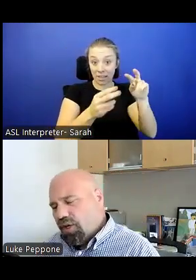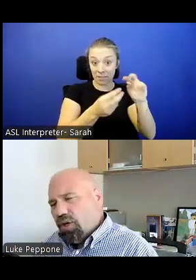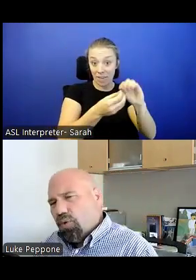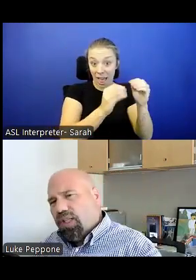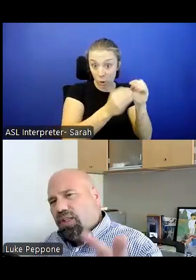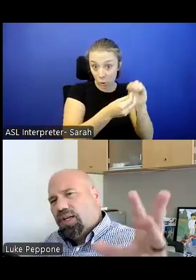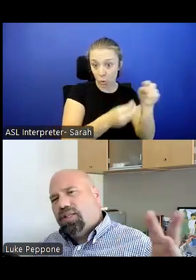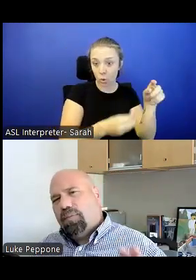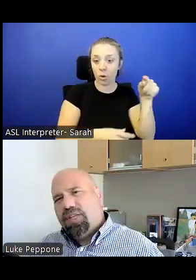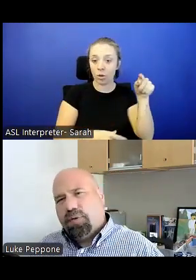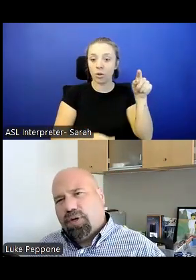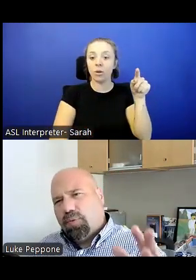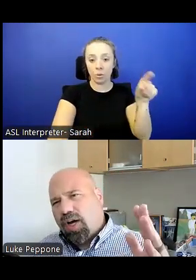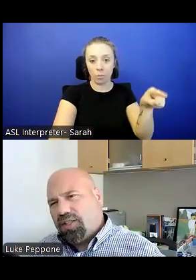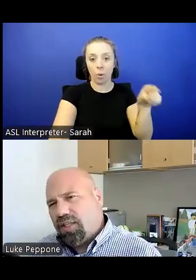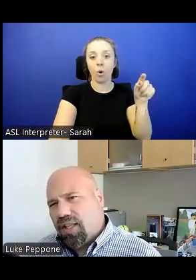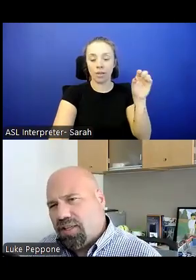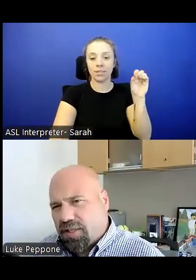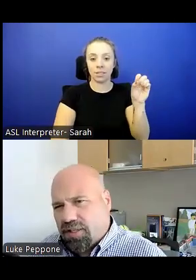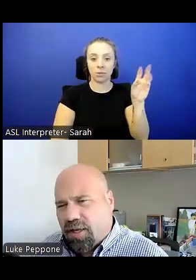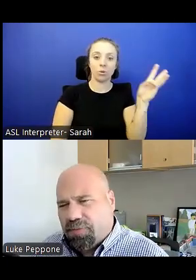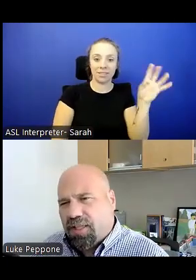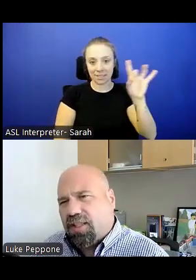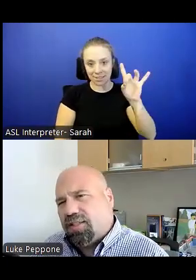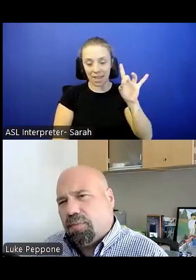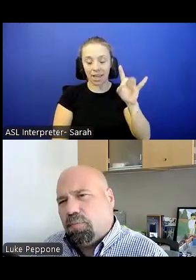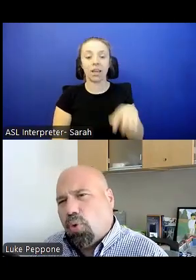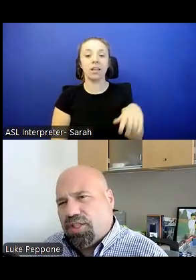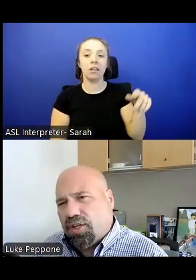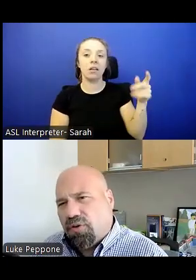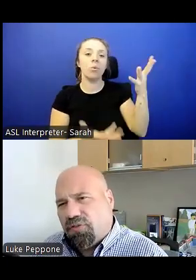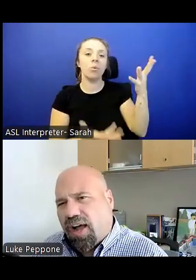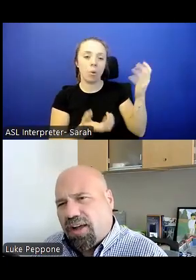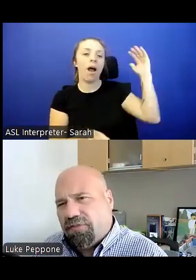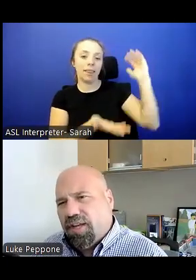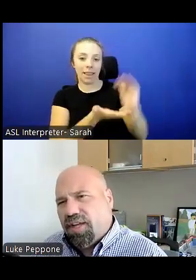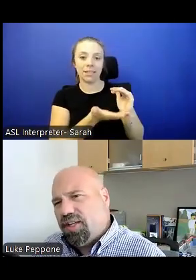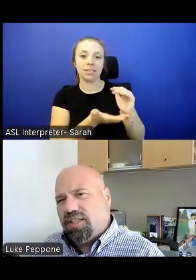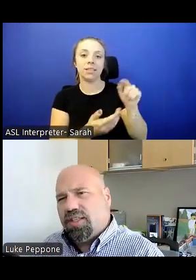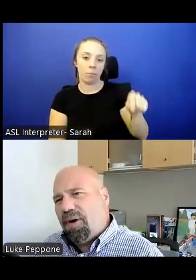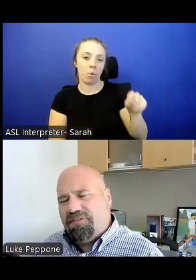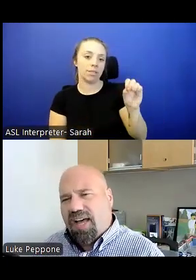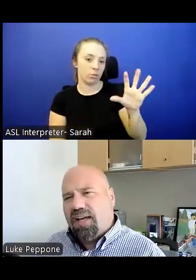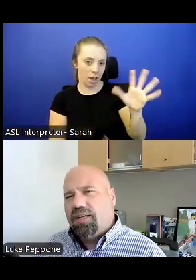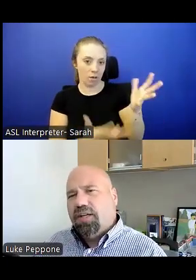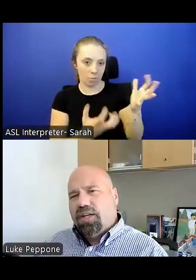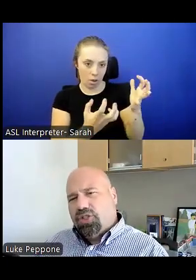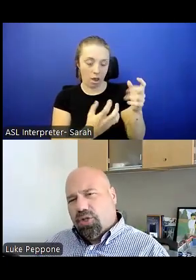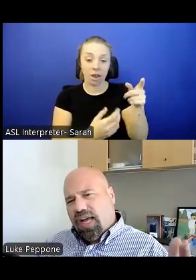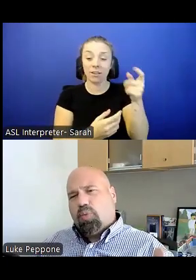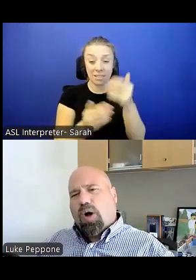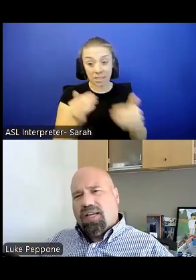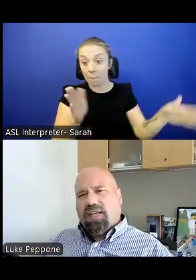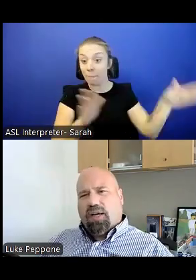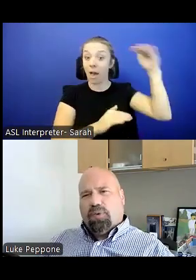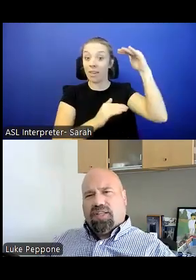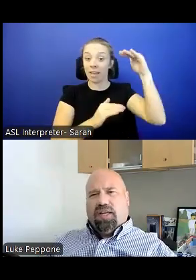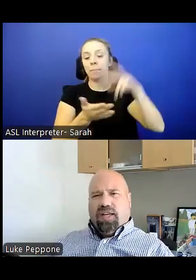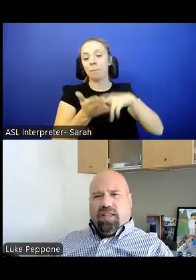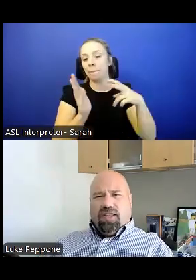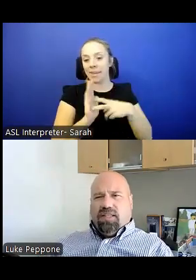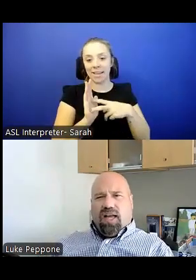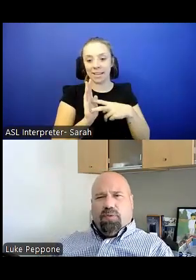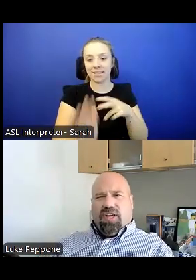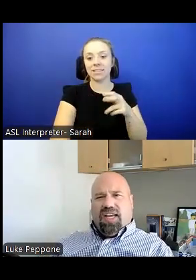0.068. We look at something and we want to see something less than 0.05. This is above that. So that's why we